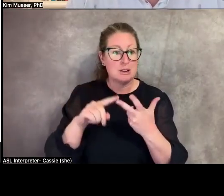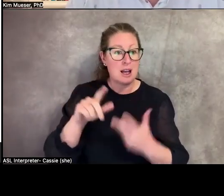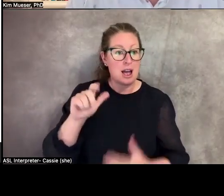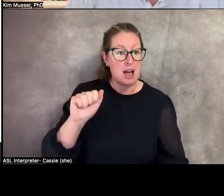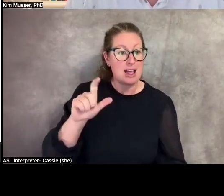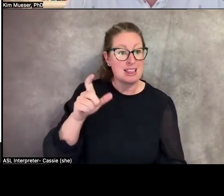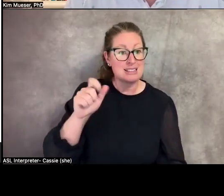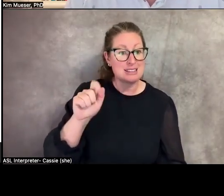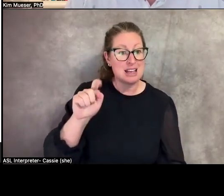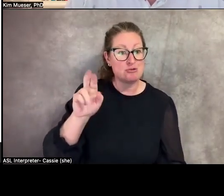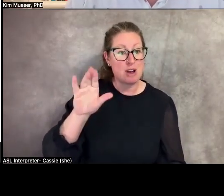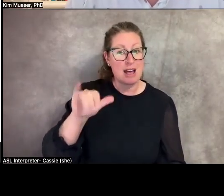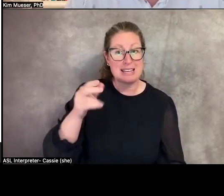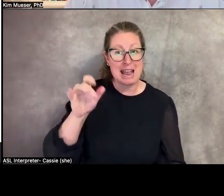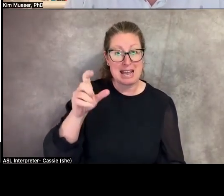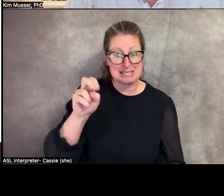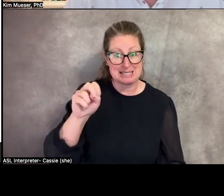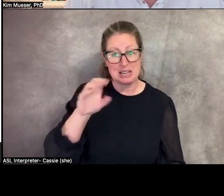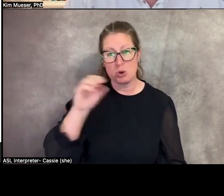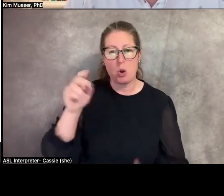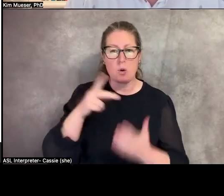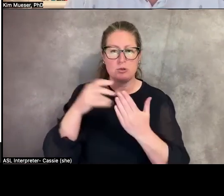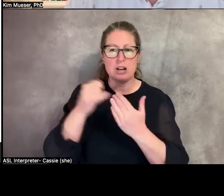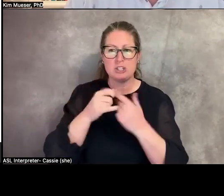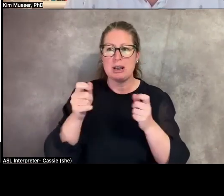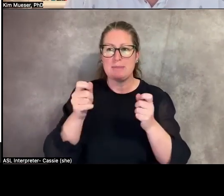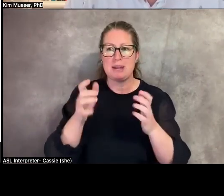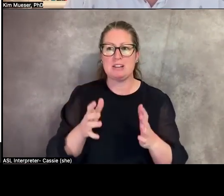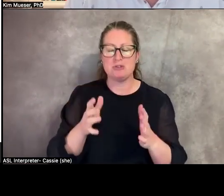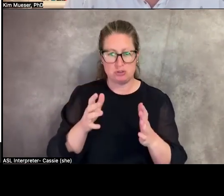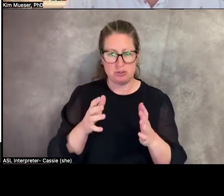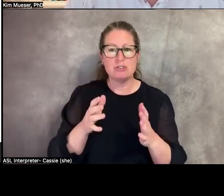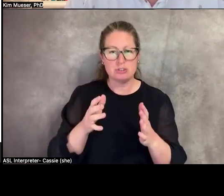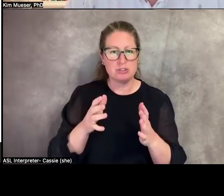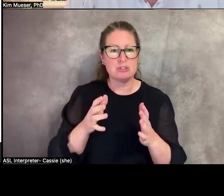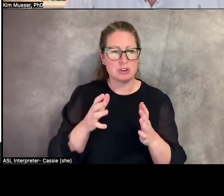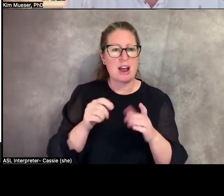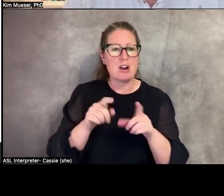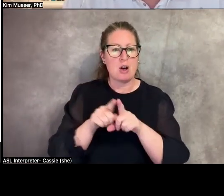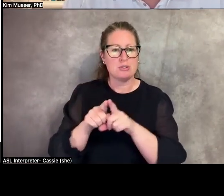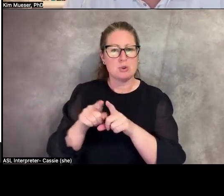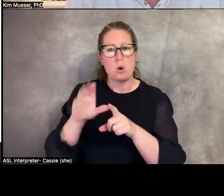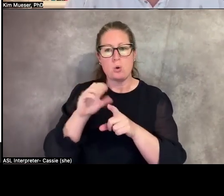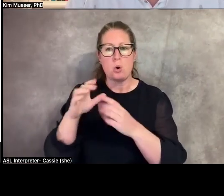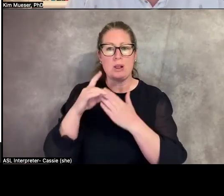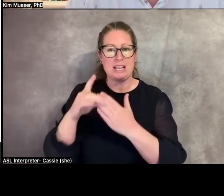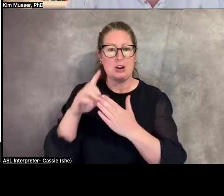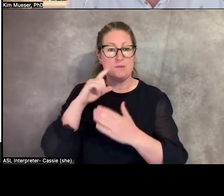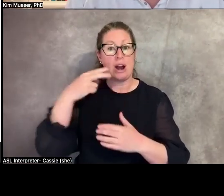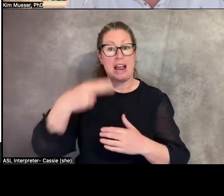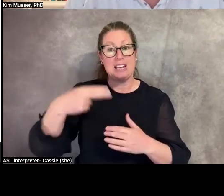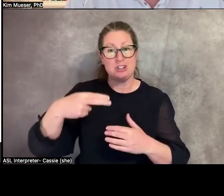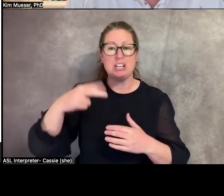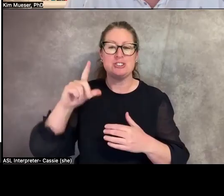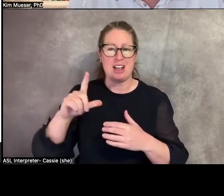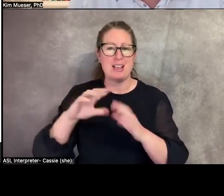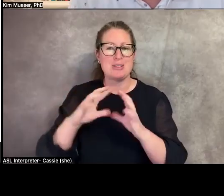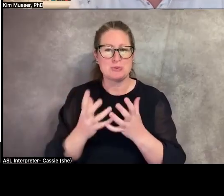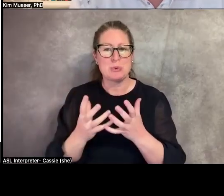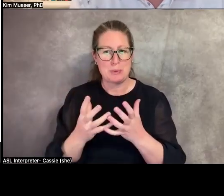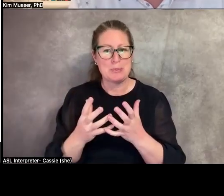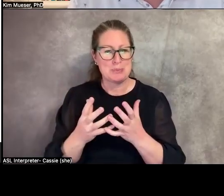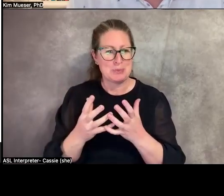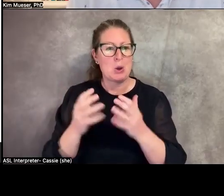the co-project manager and also the co-leader of the HHL groups along